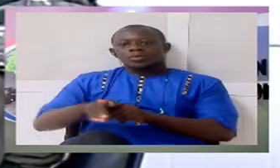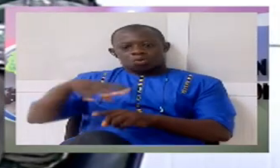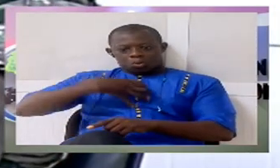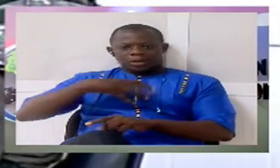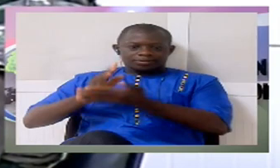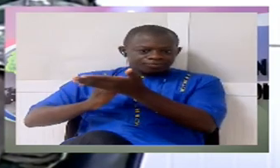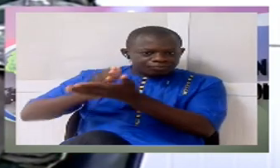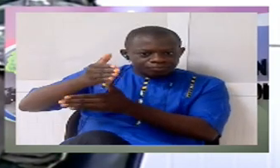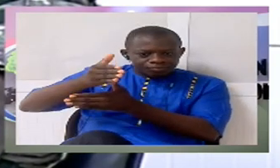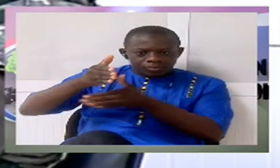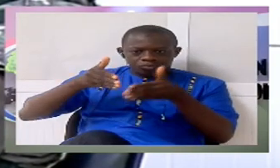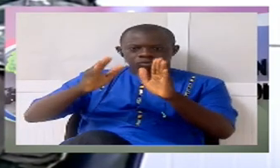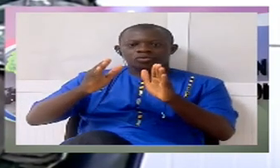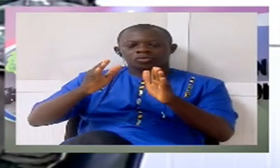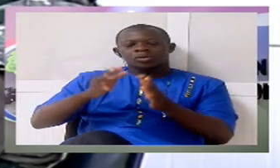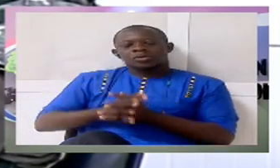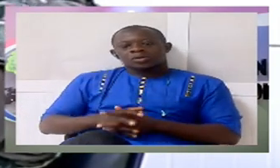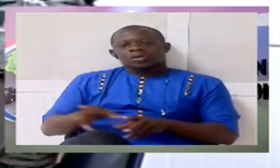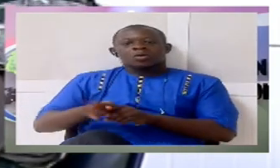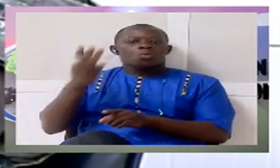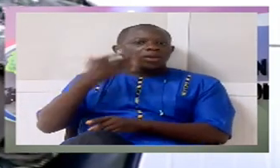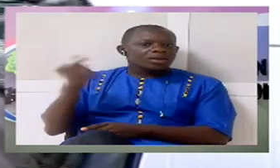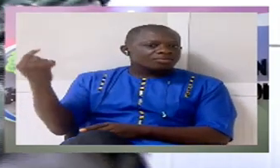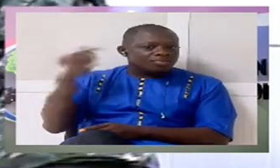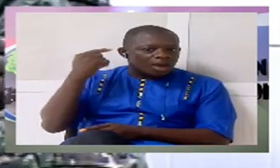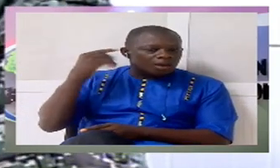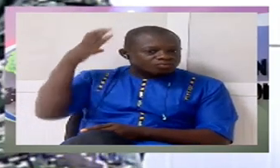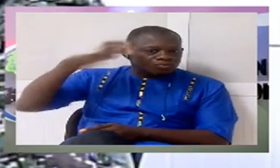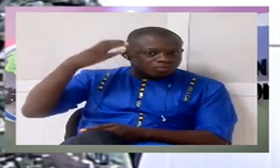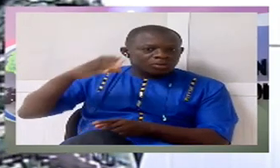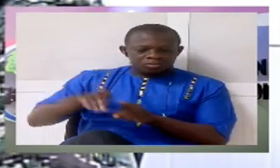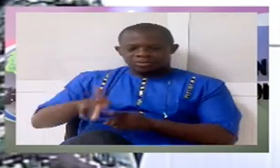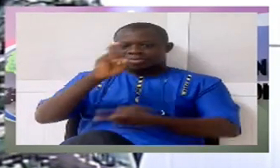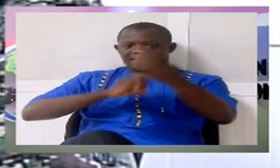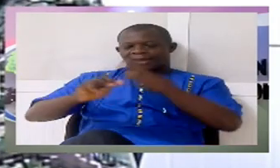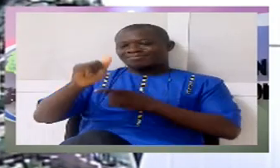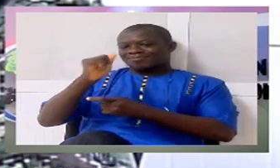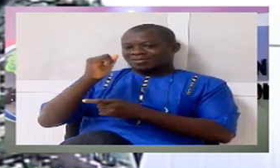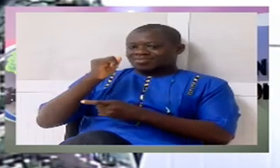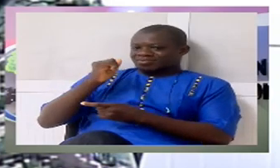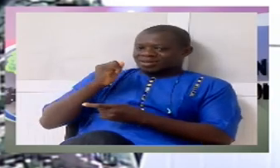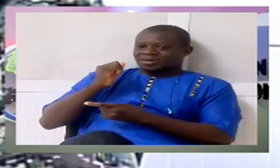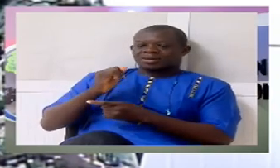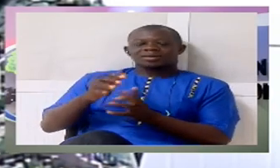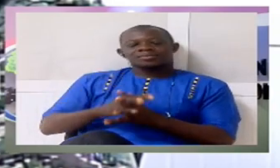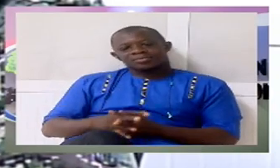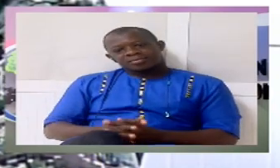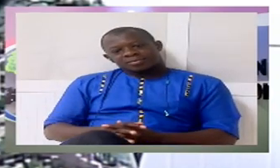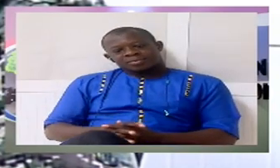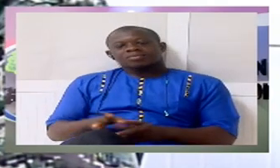He was just about to get onto the highway. Bum deg alarm rek Sillah reversed back. When he heard the siren, he reversed